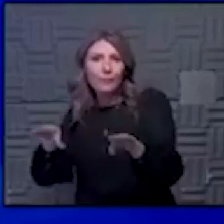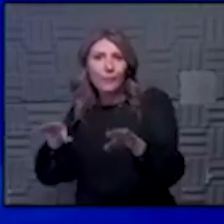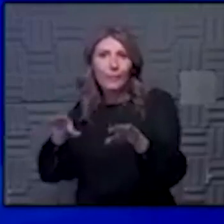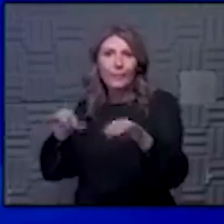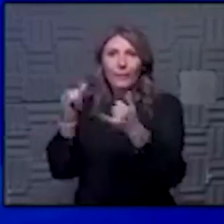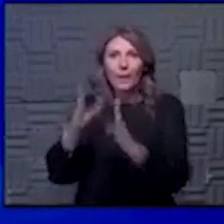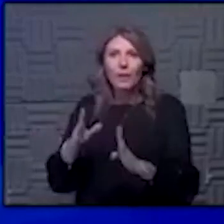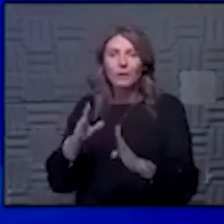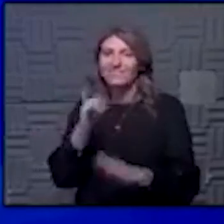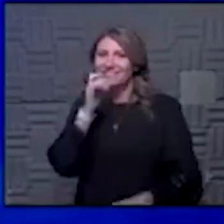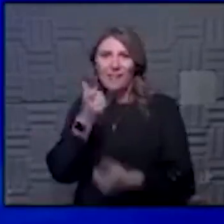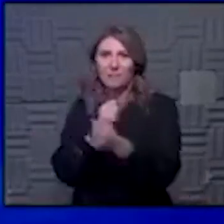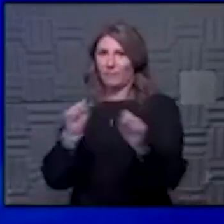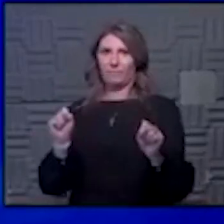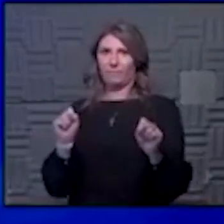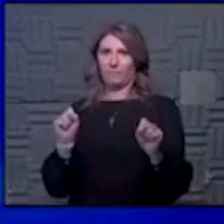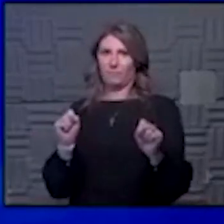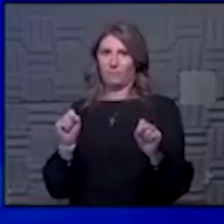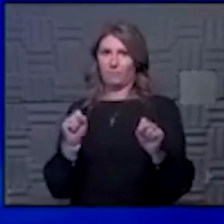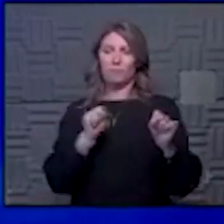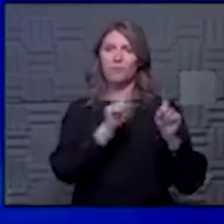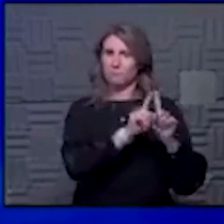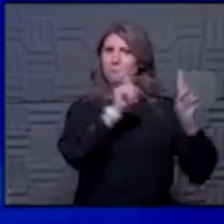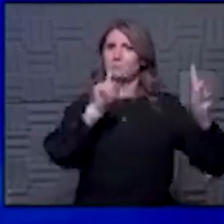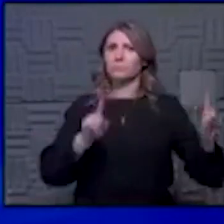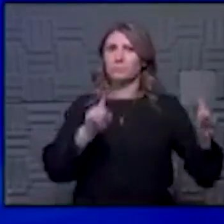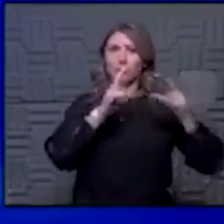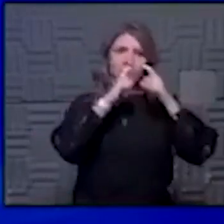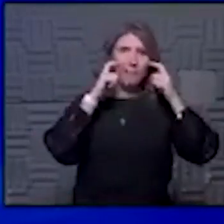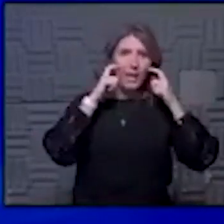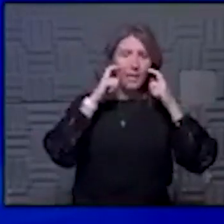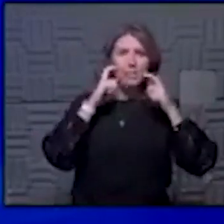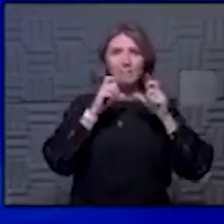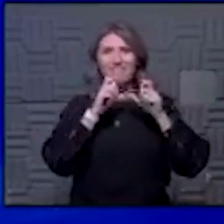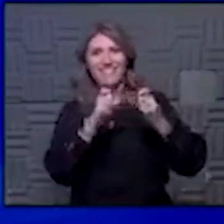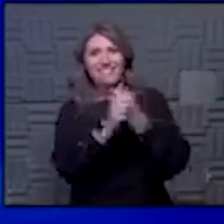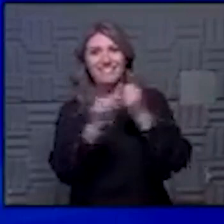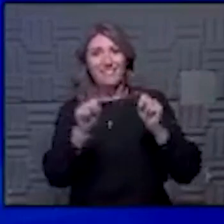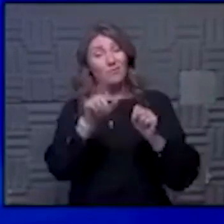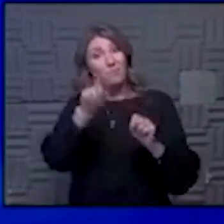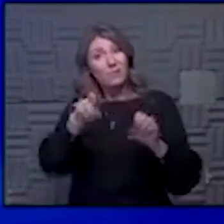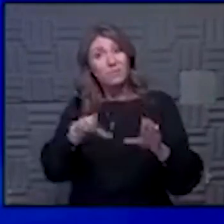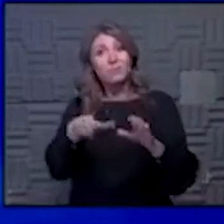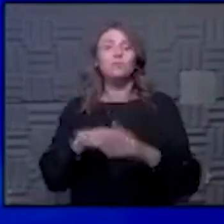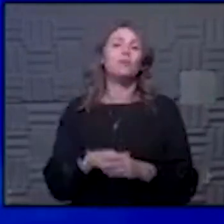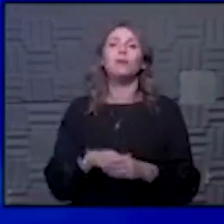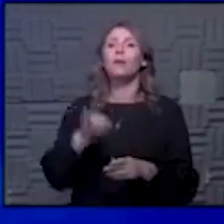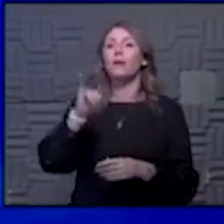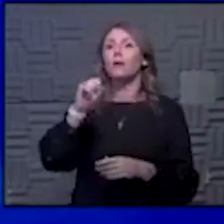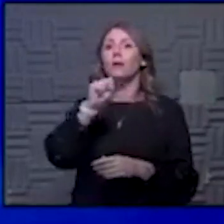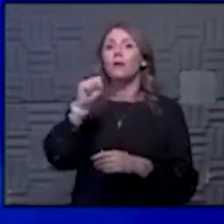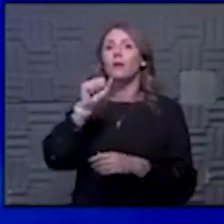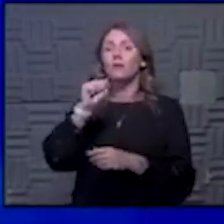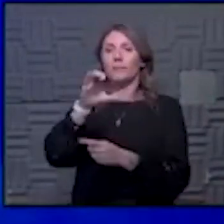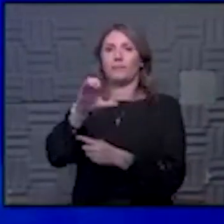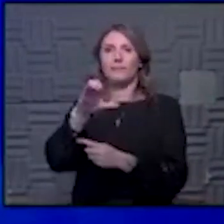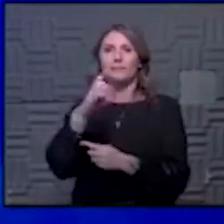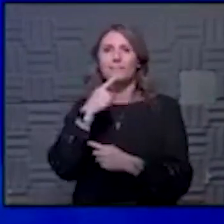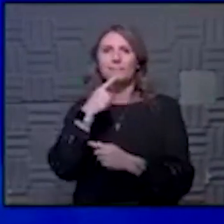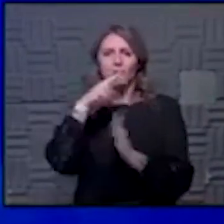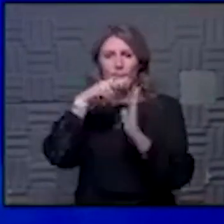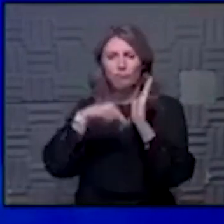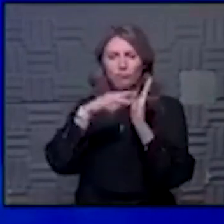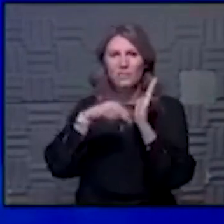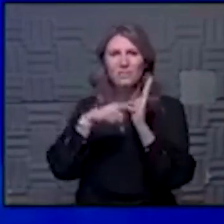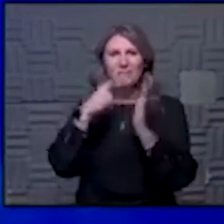not safe. So you can do things to keep it a lot safer, and that's what you have to do. Bye. Isaac says, I read recently a study saying